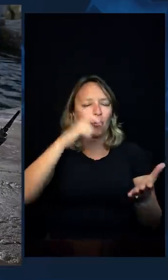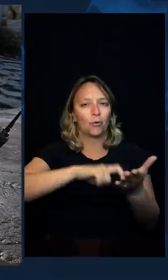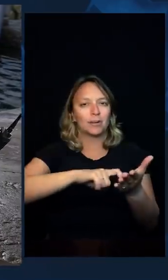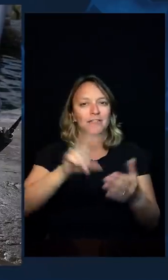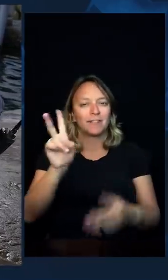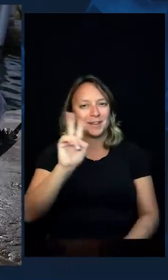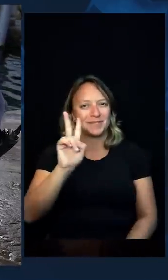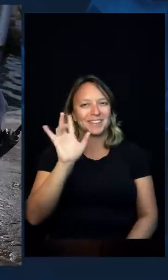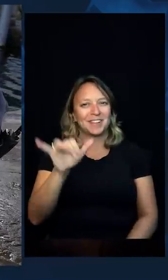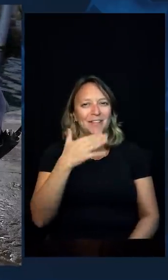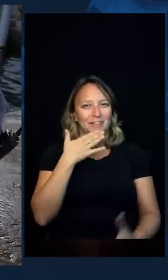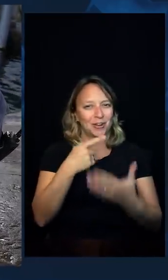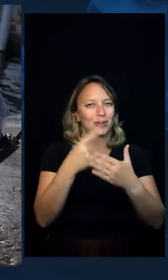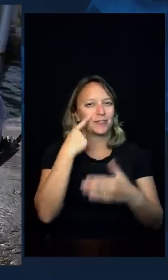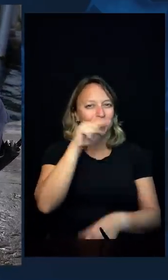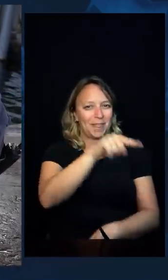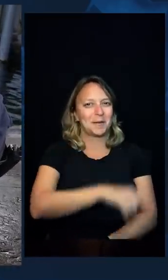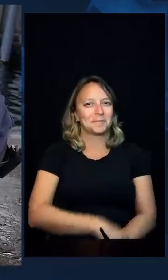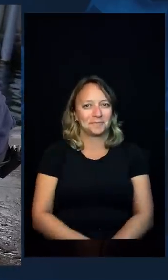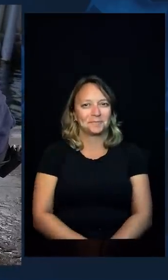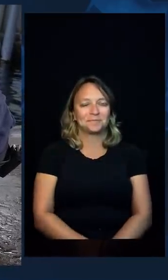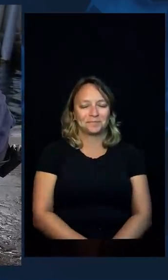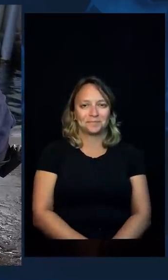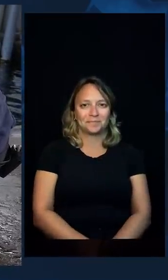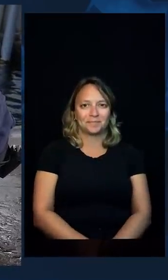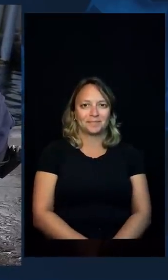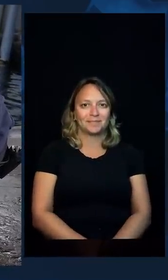very good for them in there.